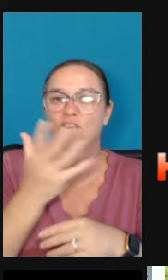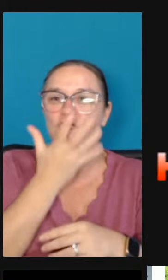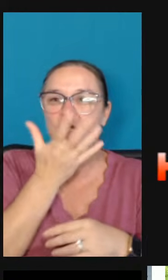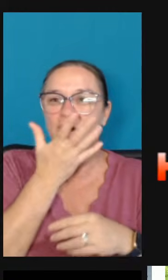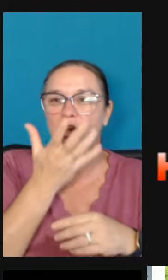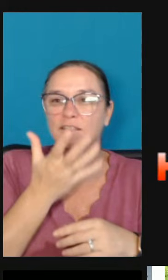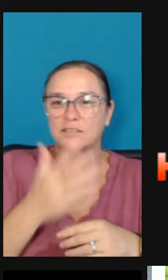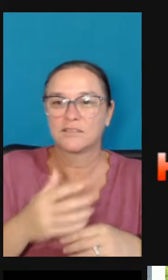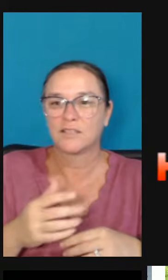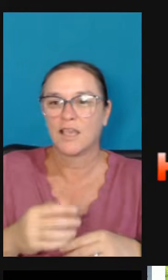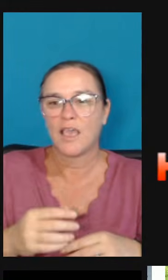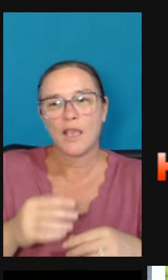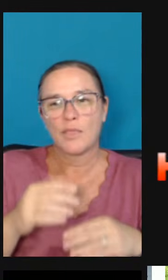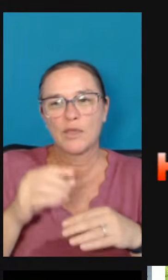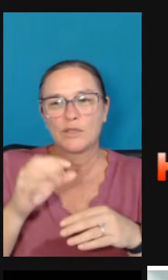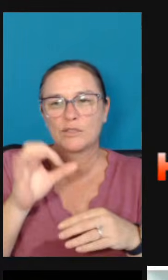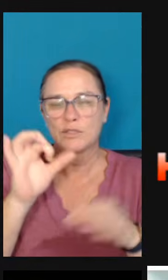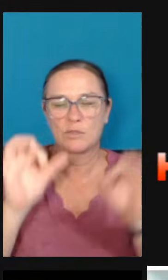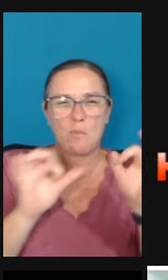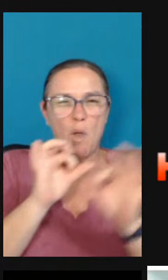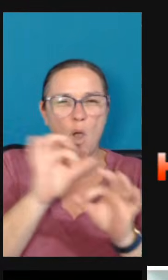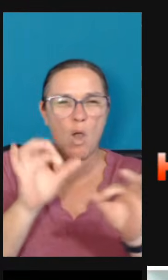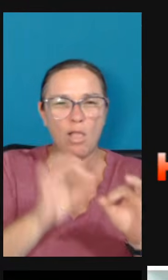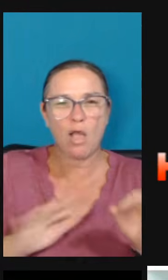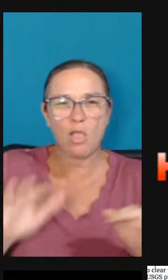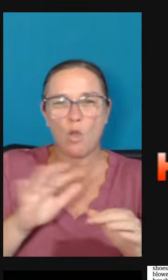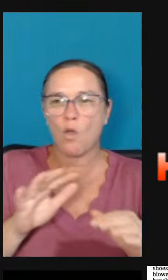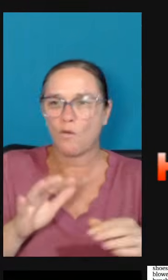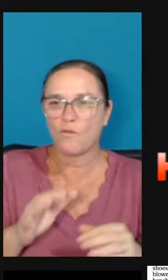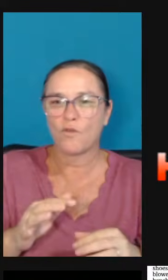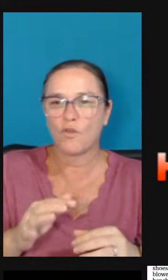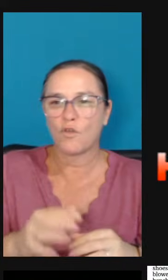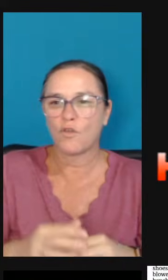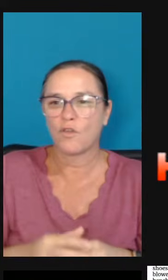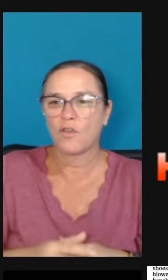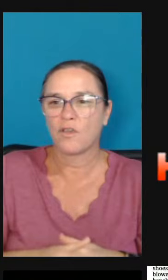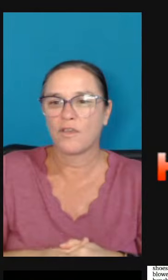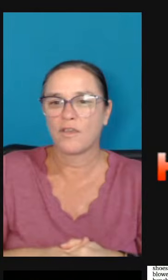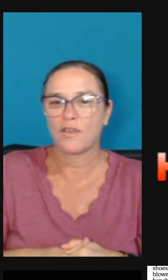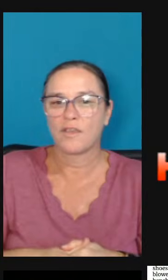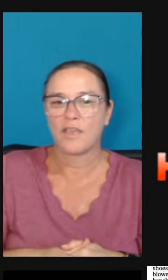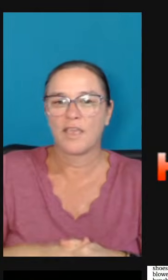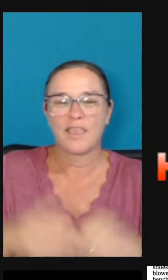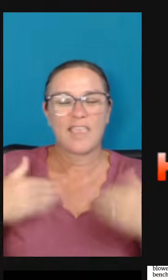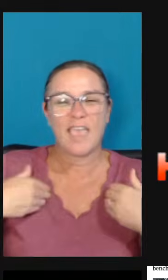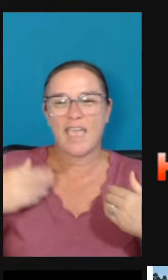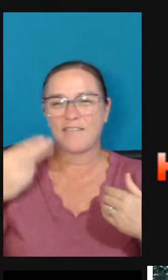pieces, but there's little stuff everywhere. Covering every blade of grass, there's a Pele's hair.